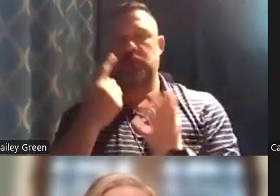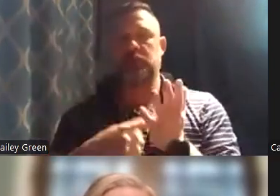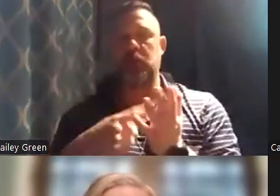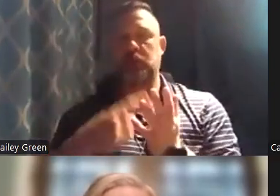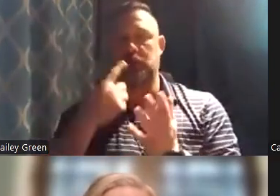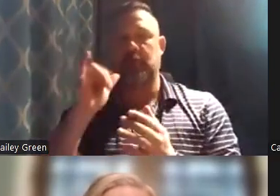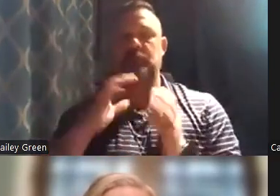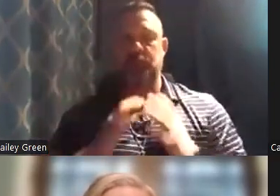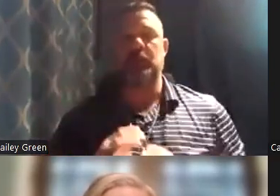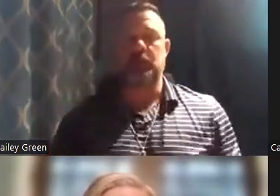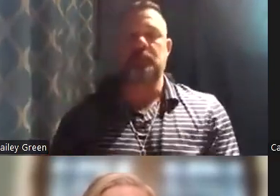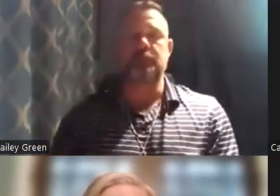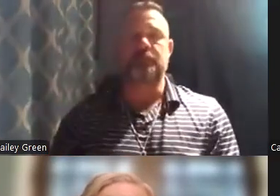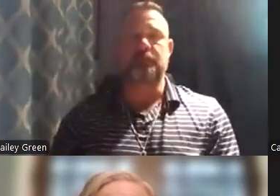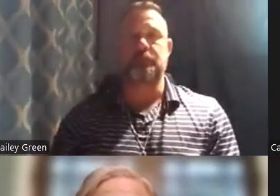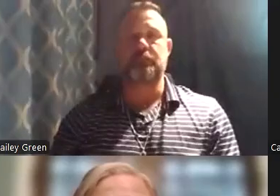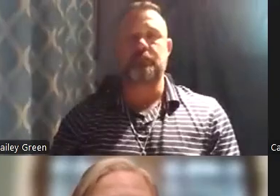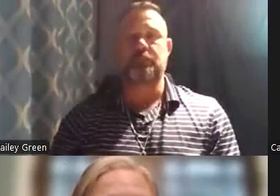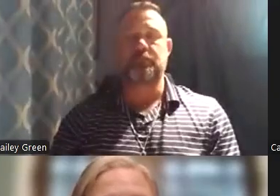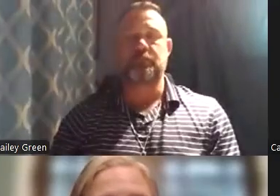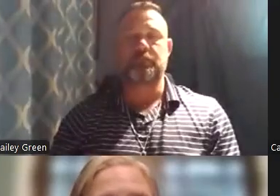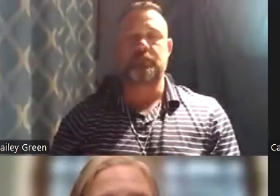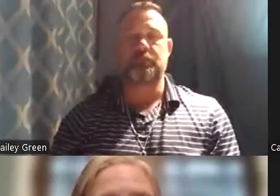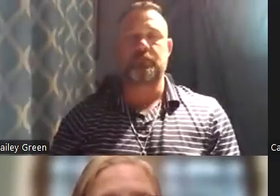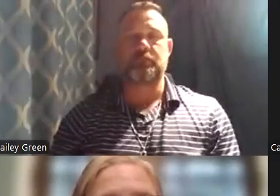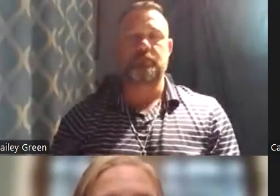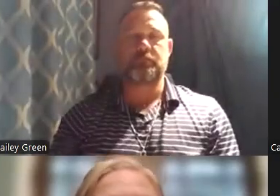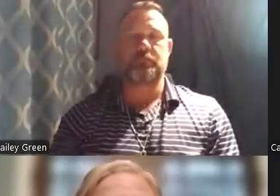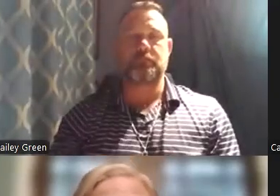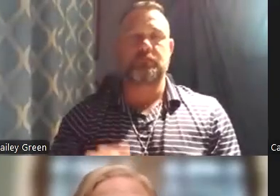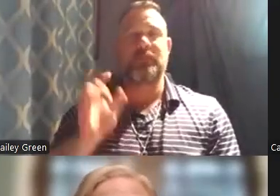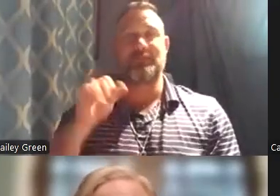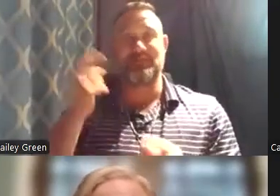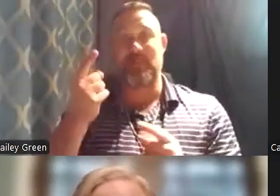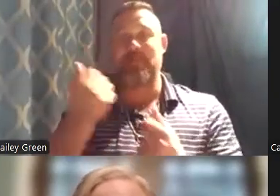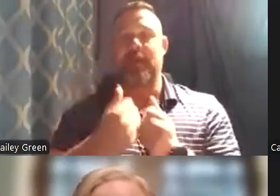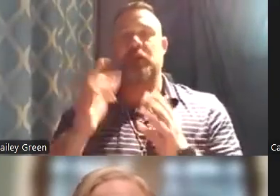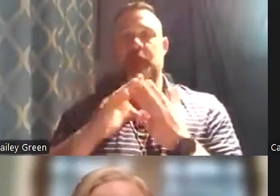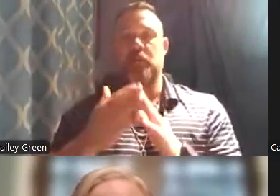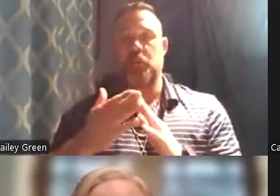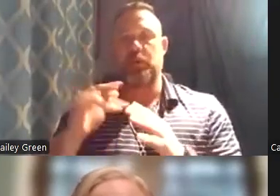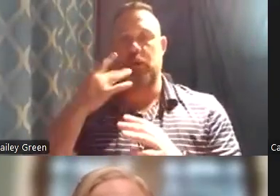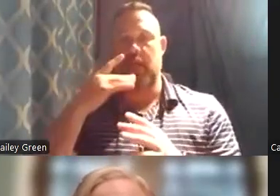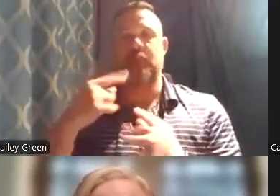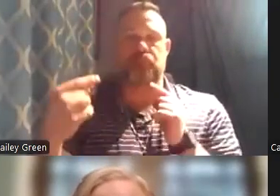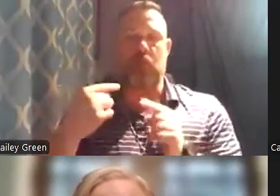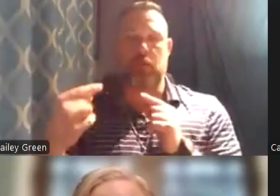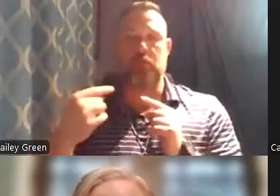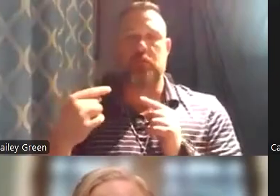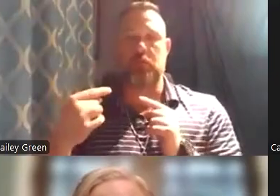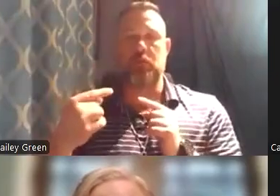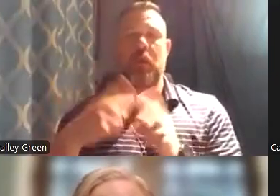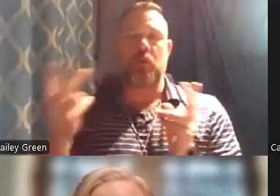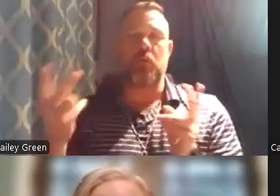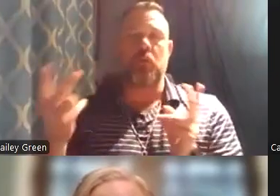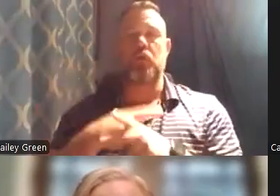this committee to have, because it is something that every community in California is struggling with. It's now been made worse by